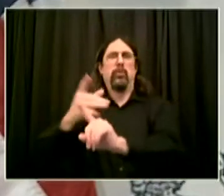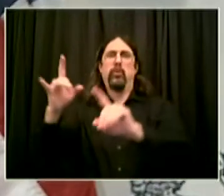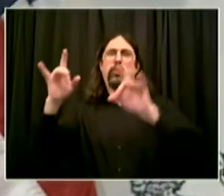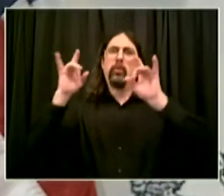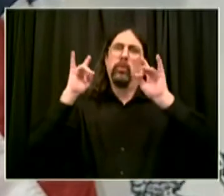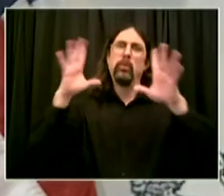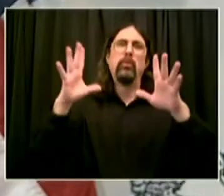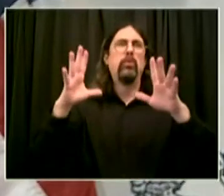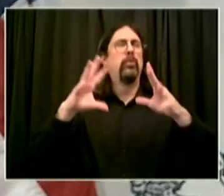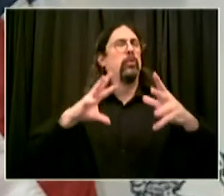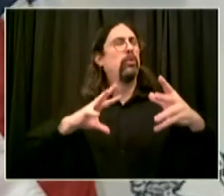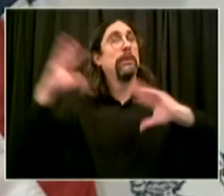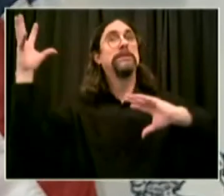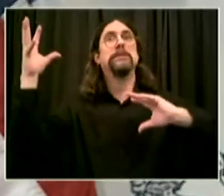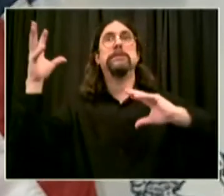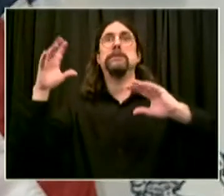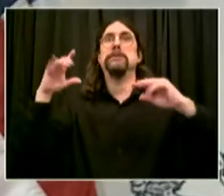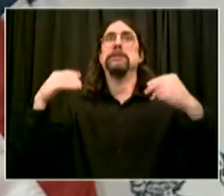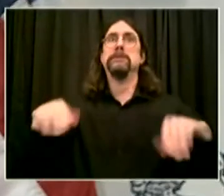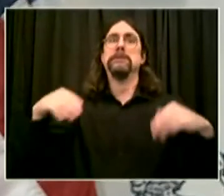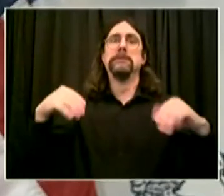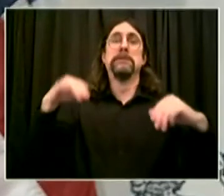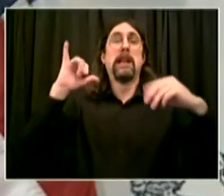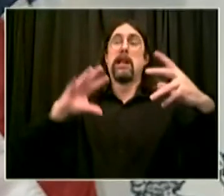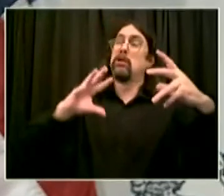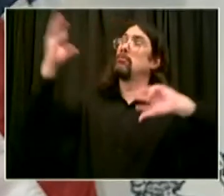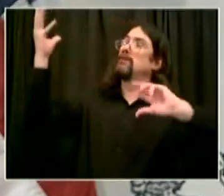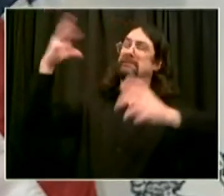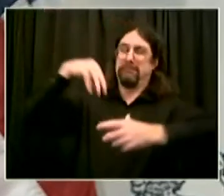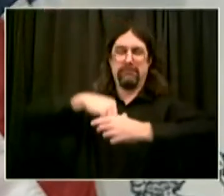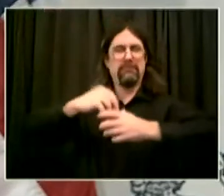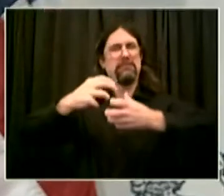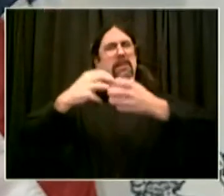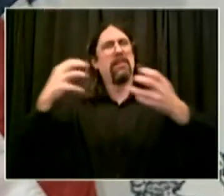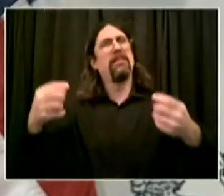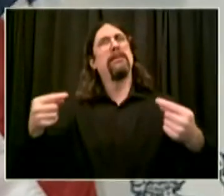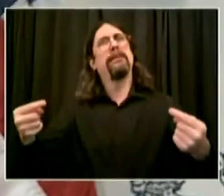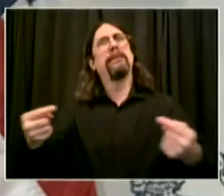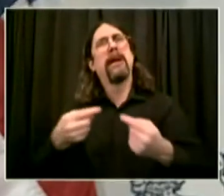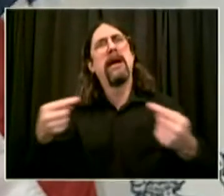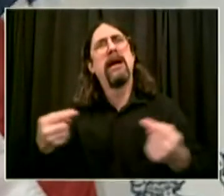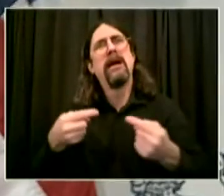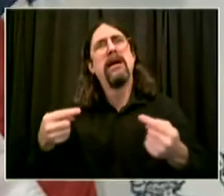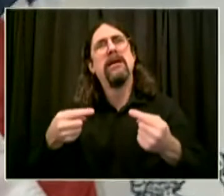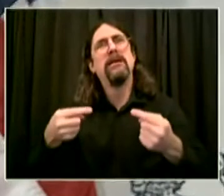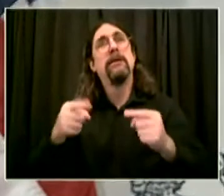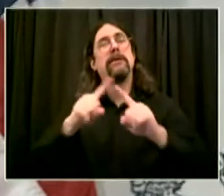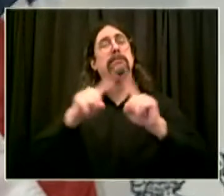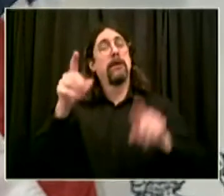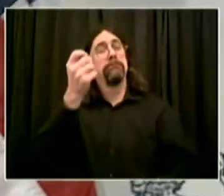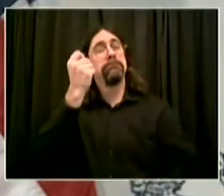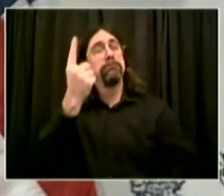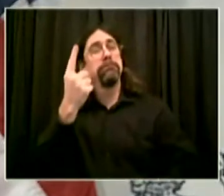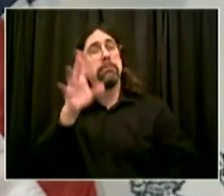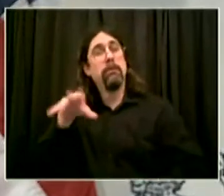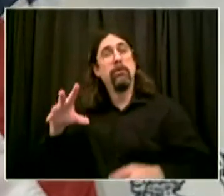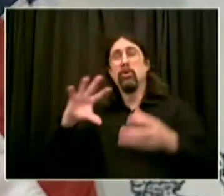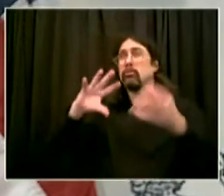2021 will be a year of fundamental change and progress for New York City. And the message tonight is a recovery for all of